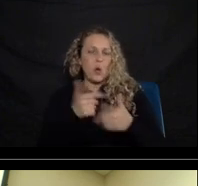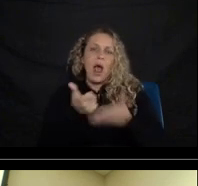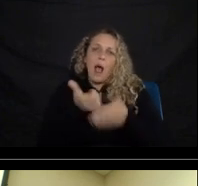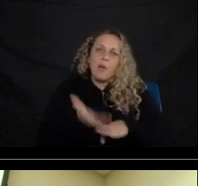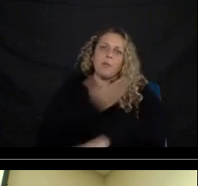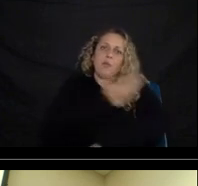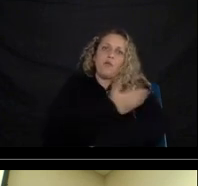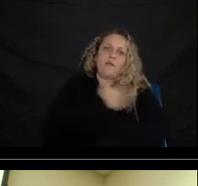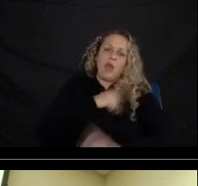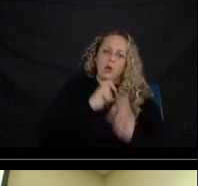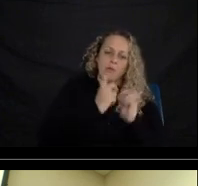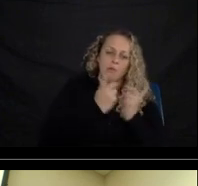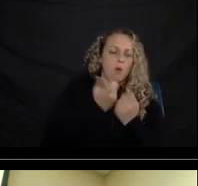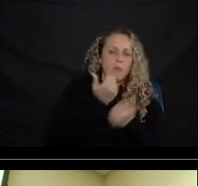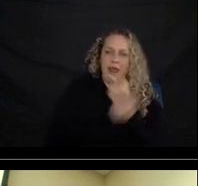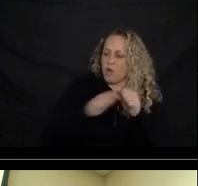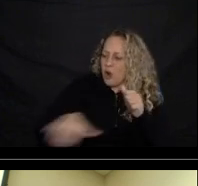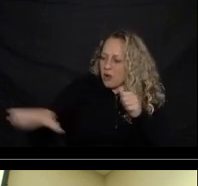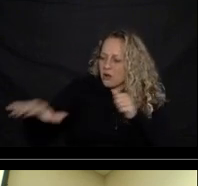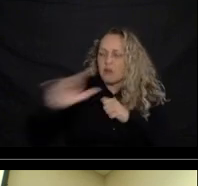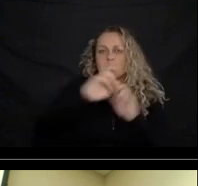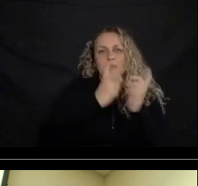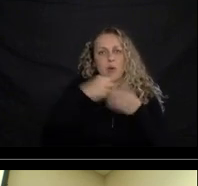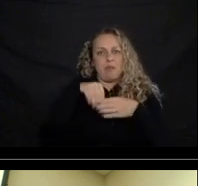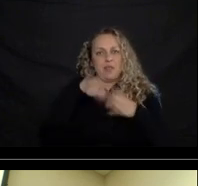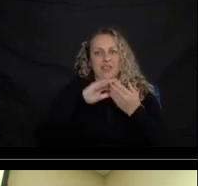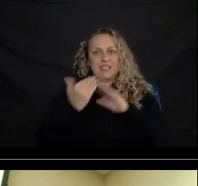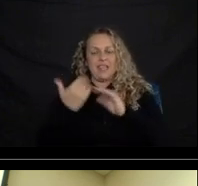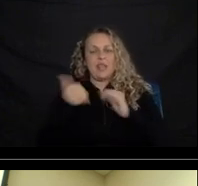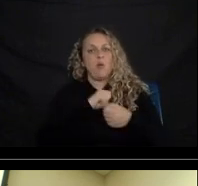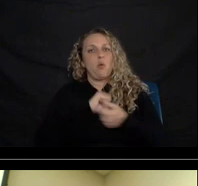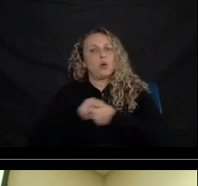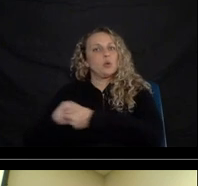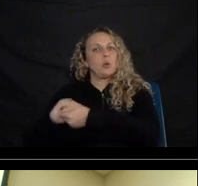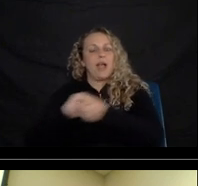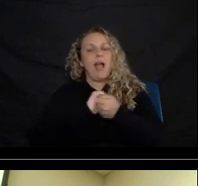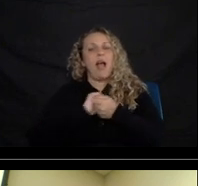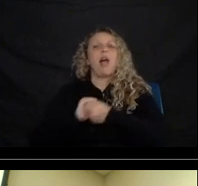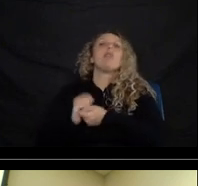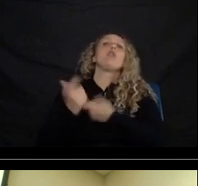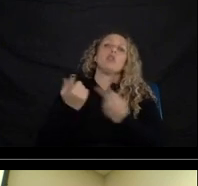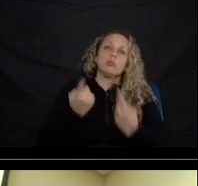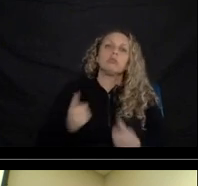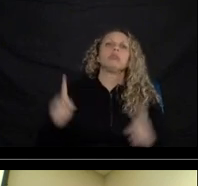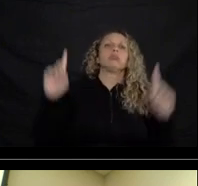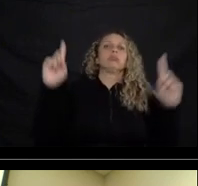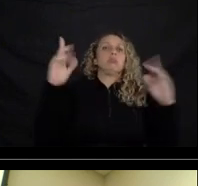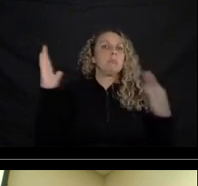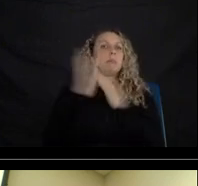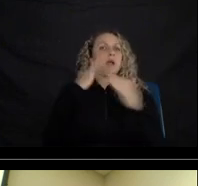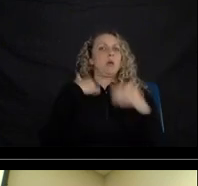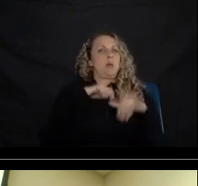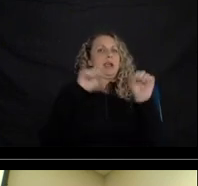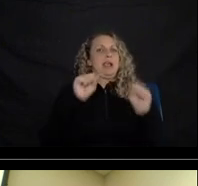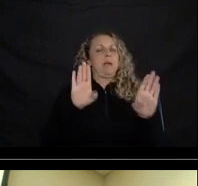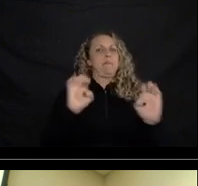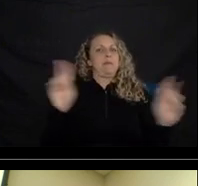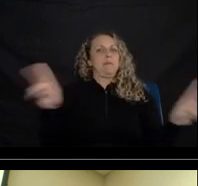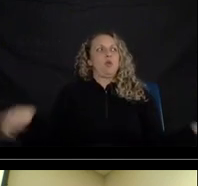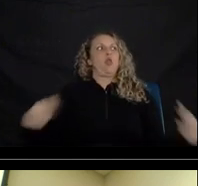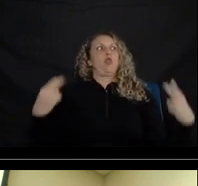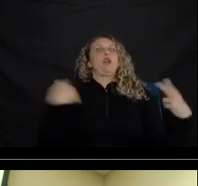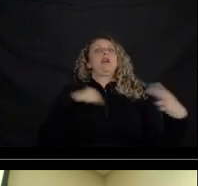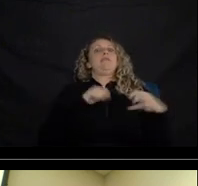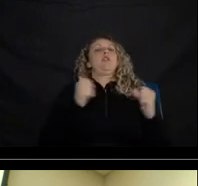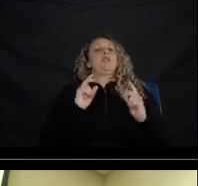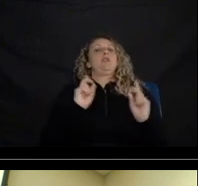improve our department, every other department within the city, work together with all of you to make us the best we can be and make us a model for other